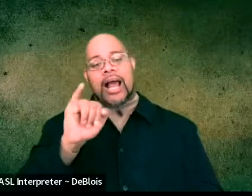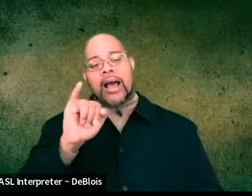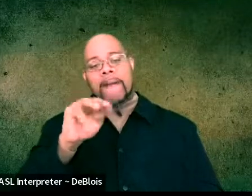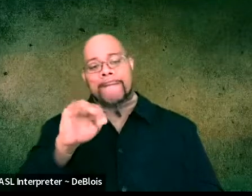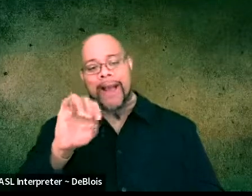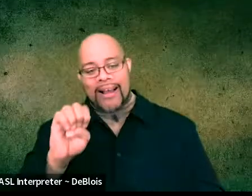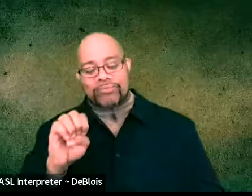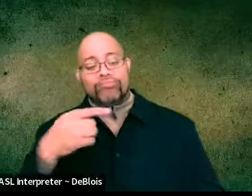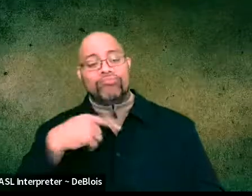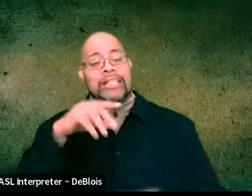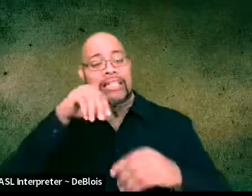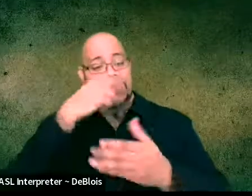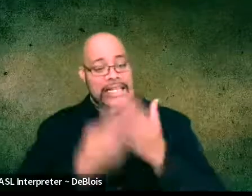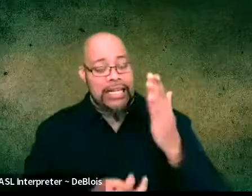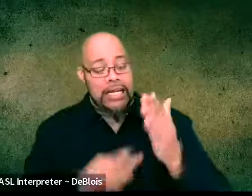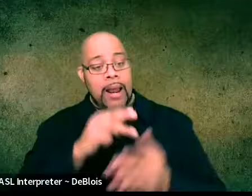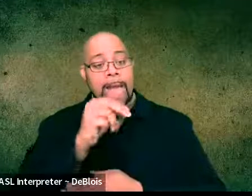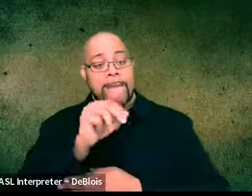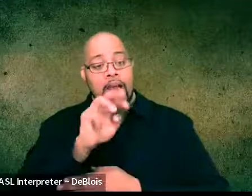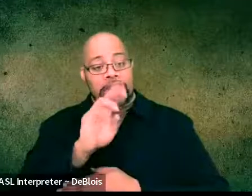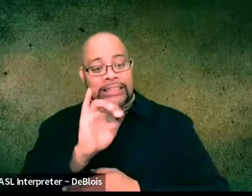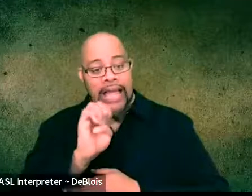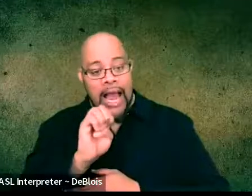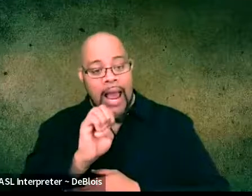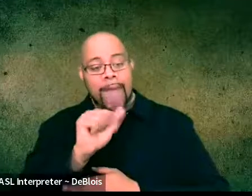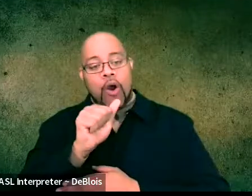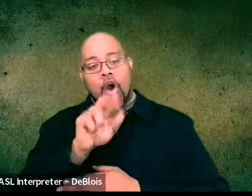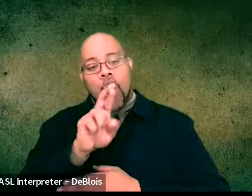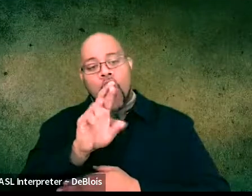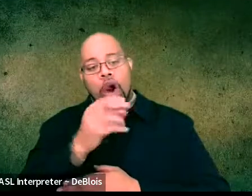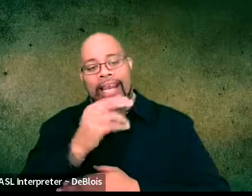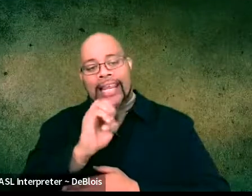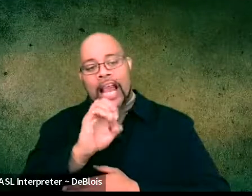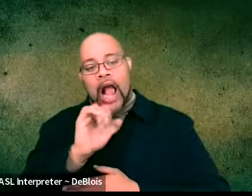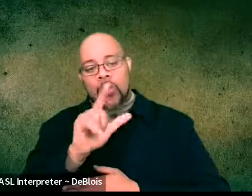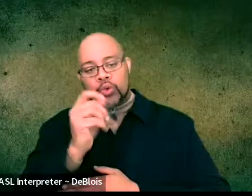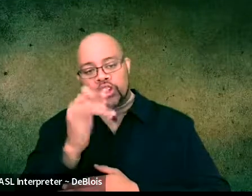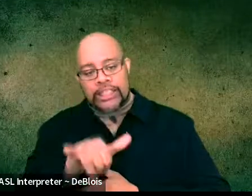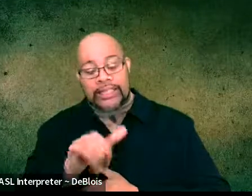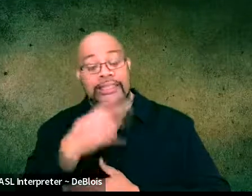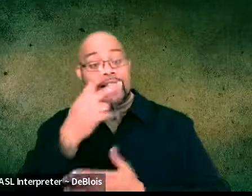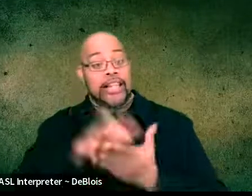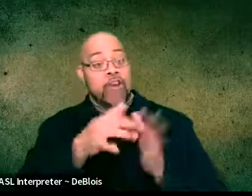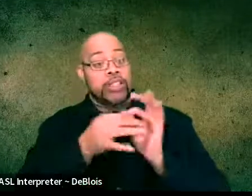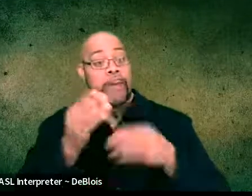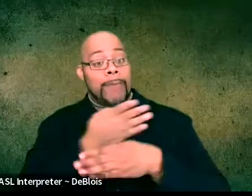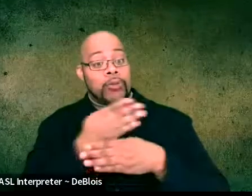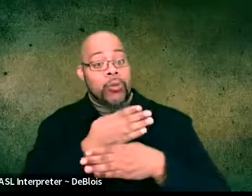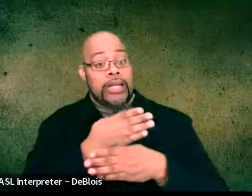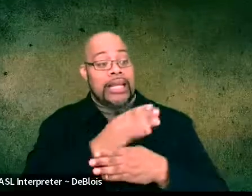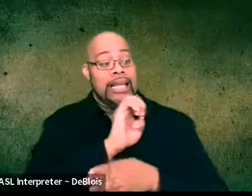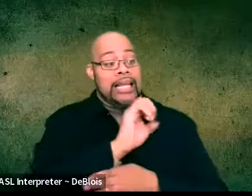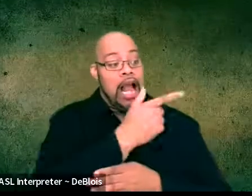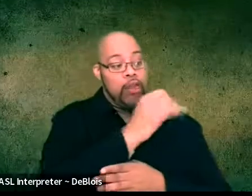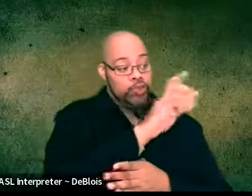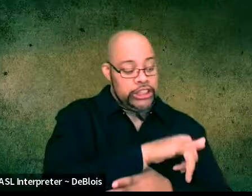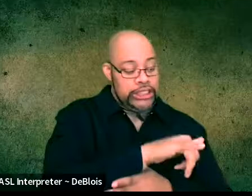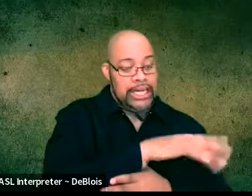into maritime archaeology, and he'll help us to explore the relationship between ecology